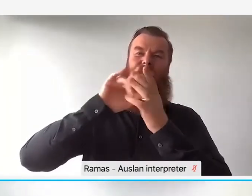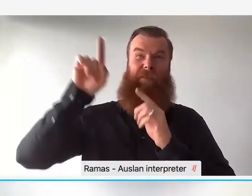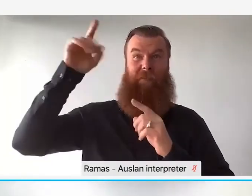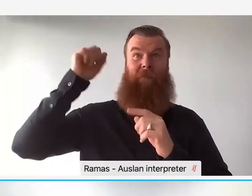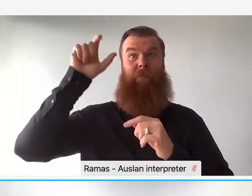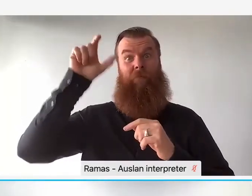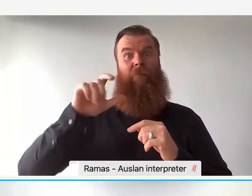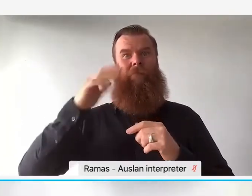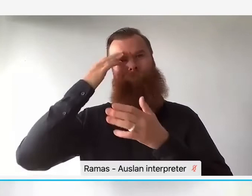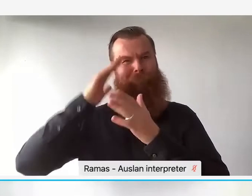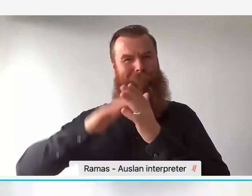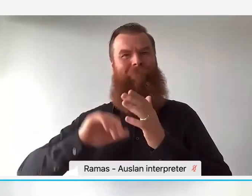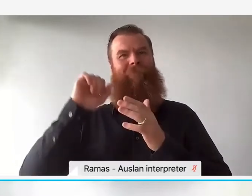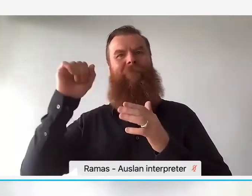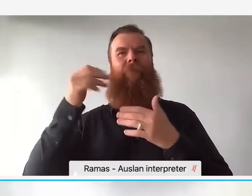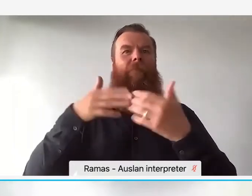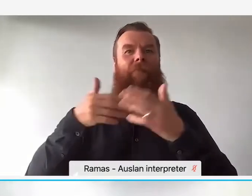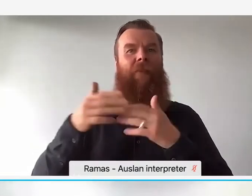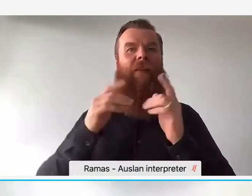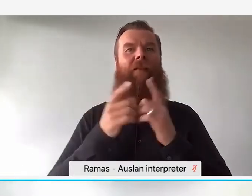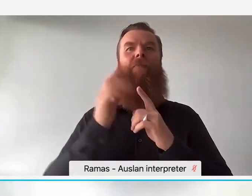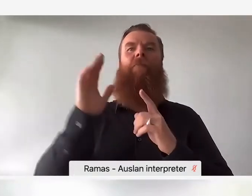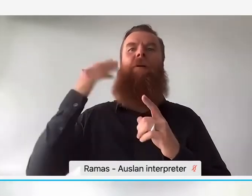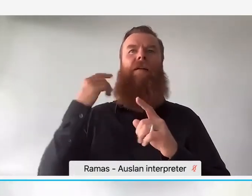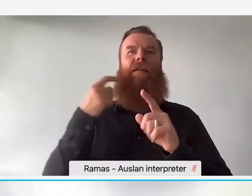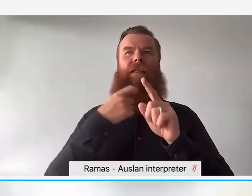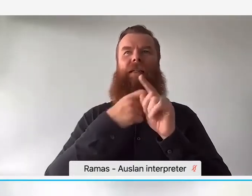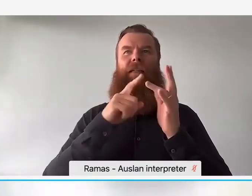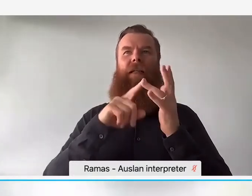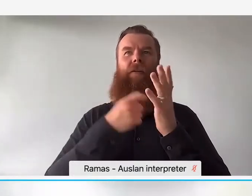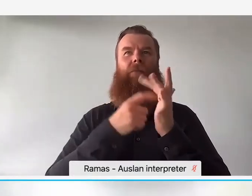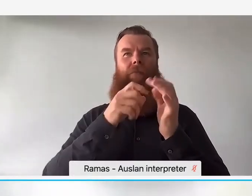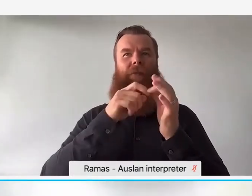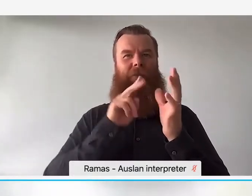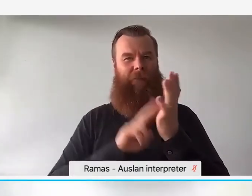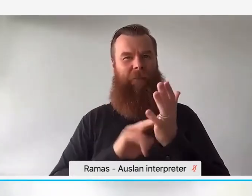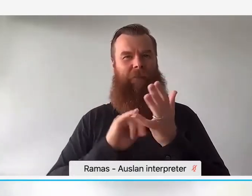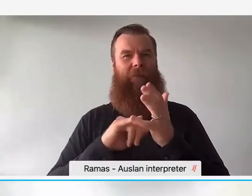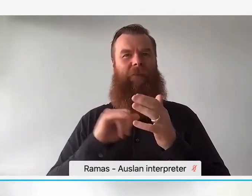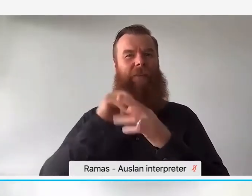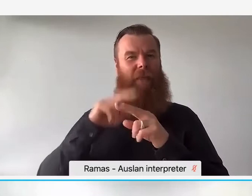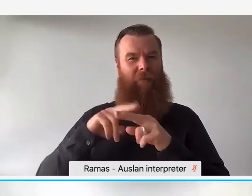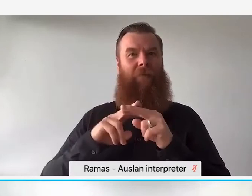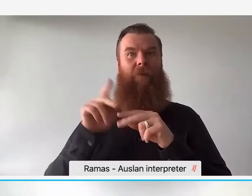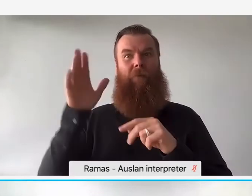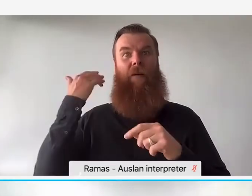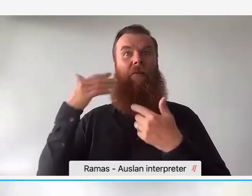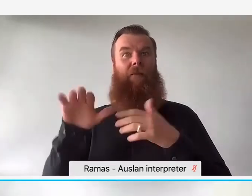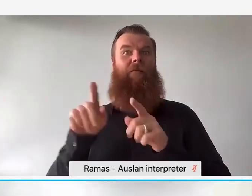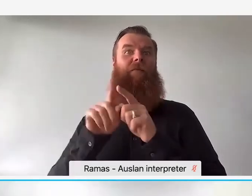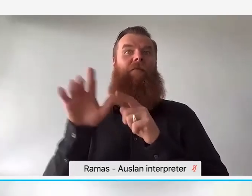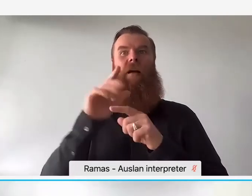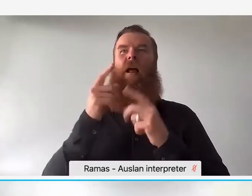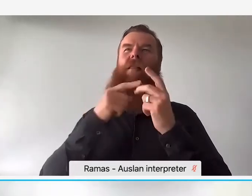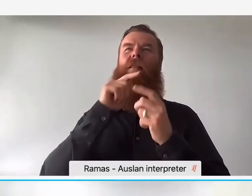managing Kiribati employees, and the talent acquisition team member who was from personally a Samoan background, so she